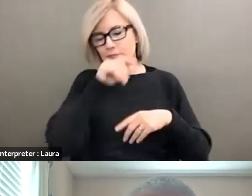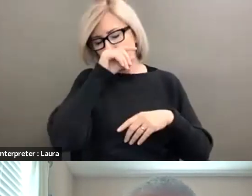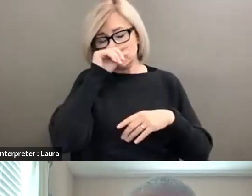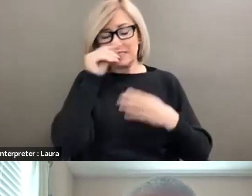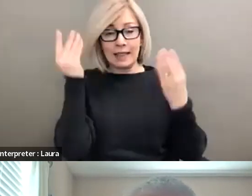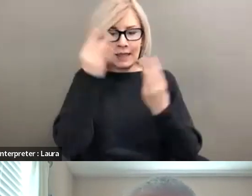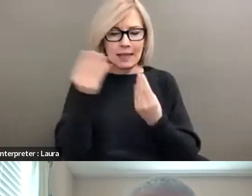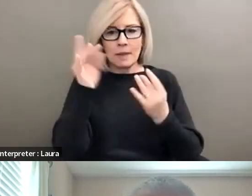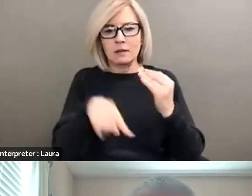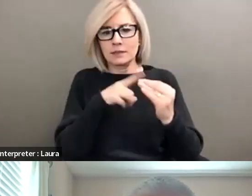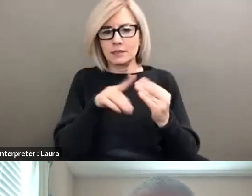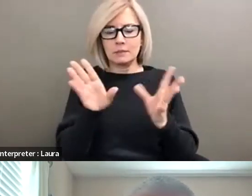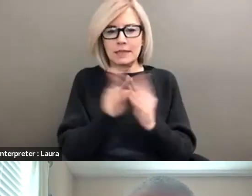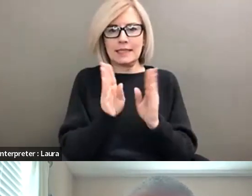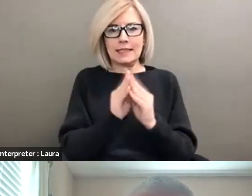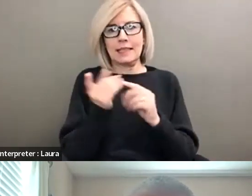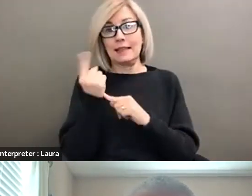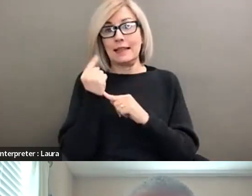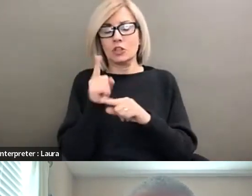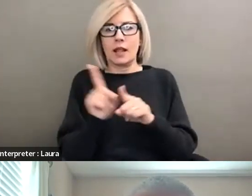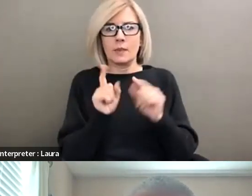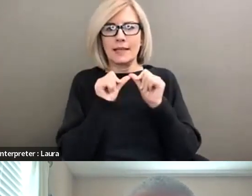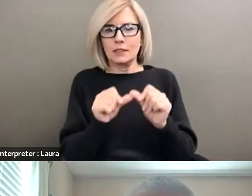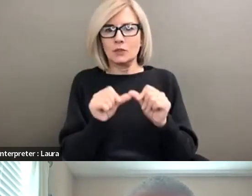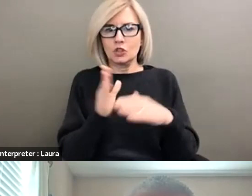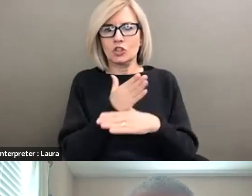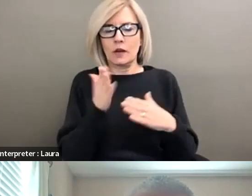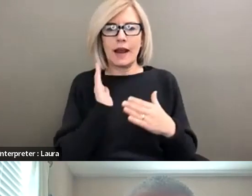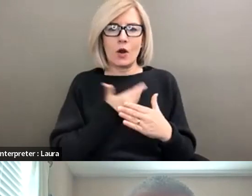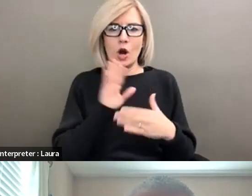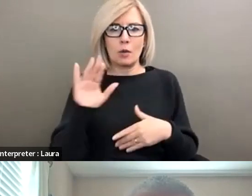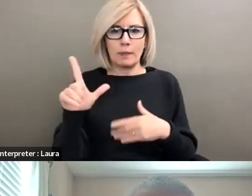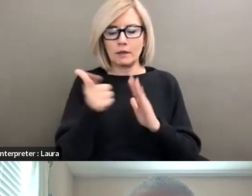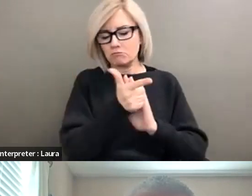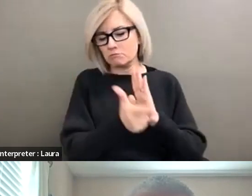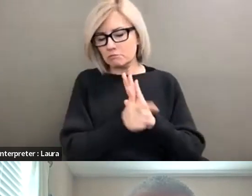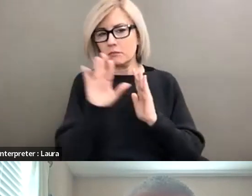these meetings and last year, as we continued to share our bills,